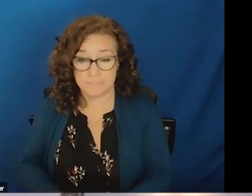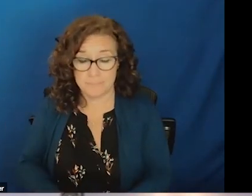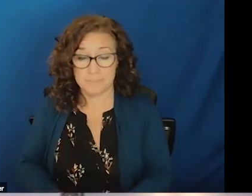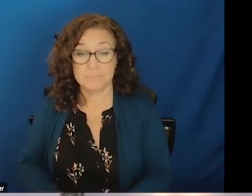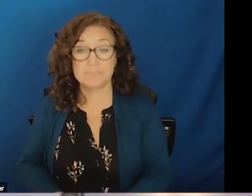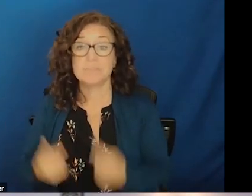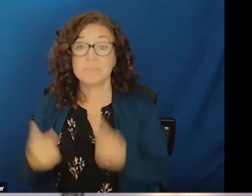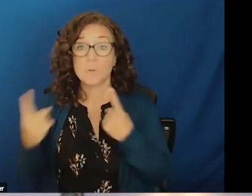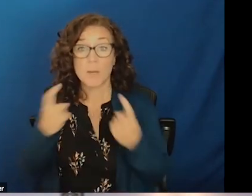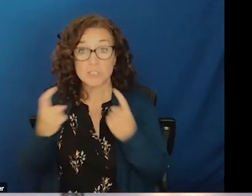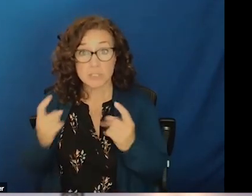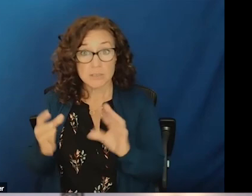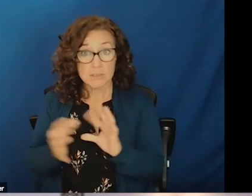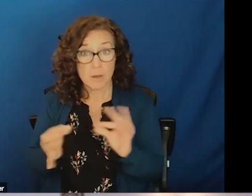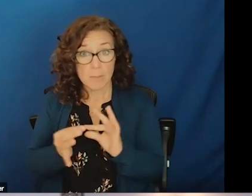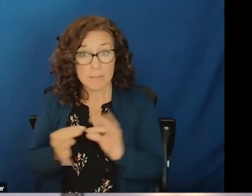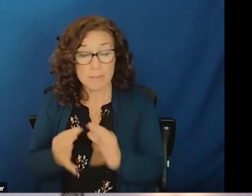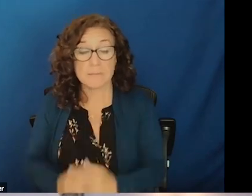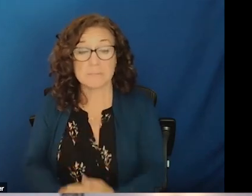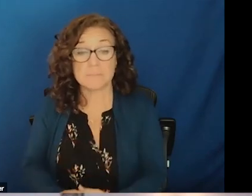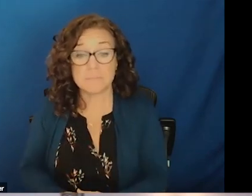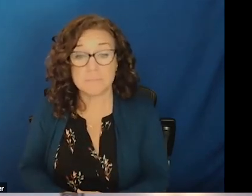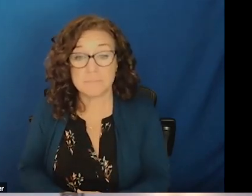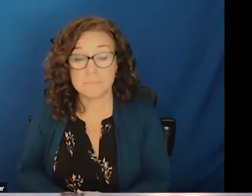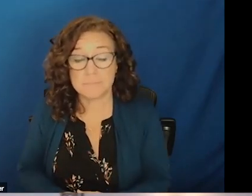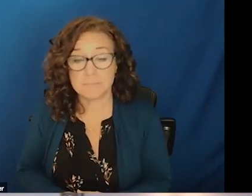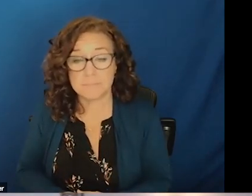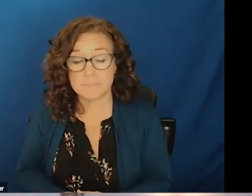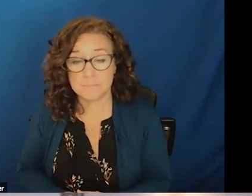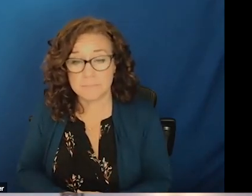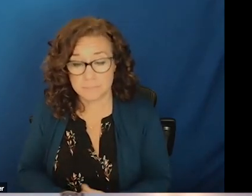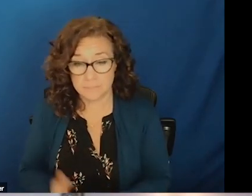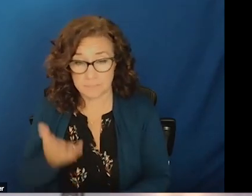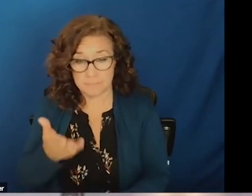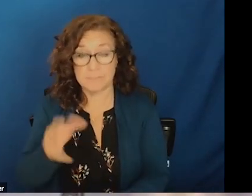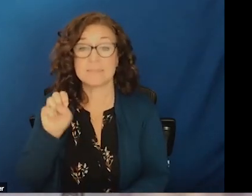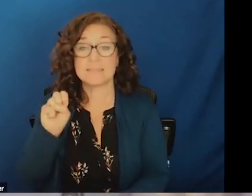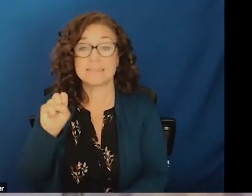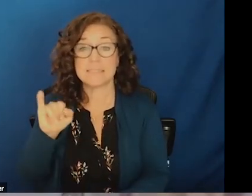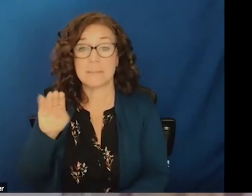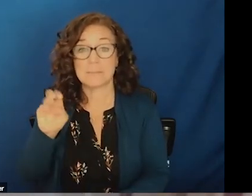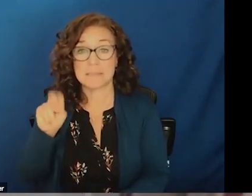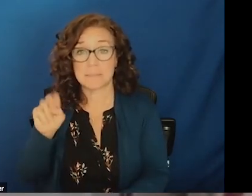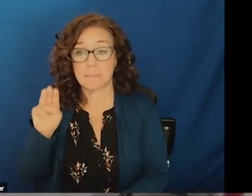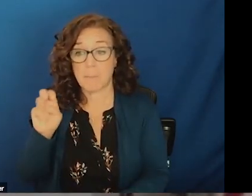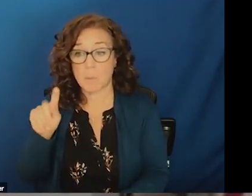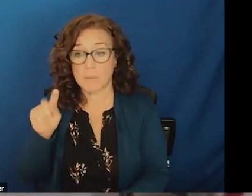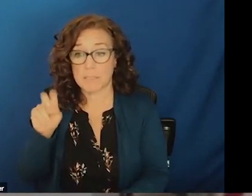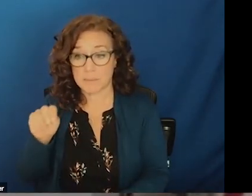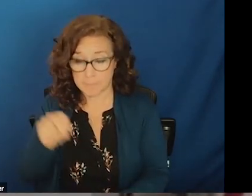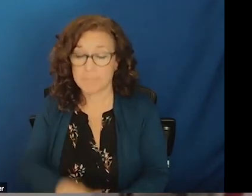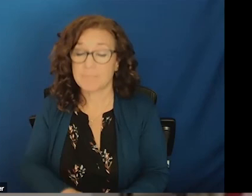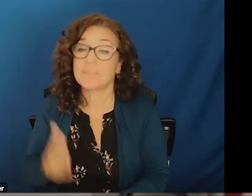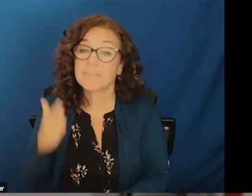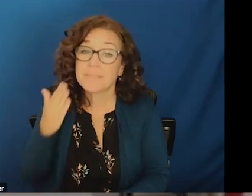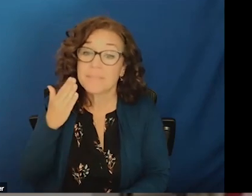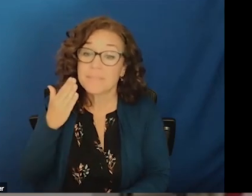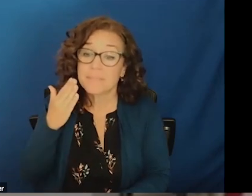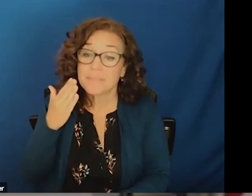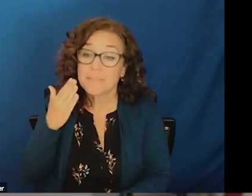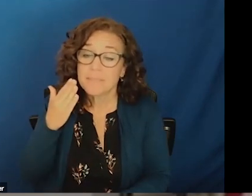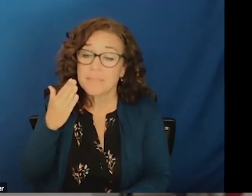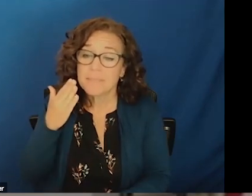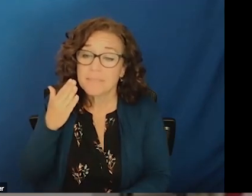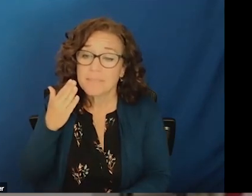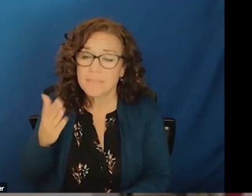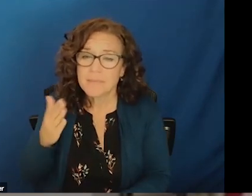Questions, comments? Please, Ms. Sims-Moten. Yes, thank you. Looking forward to, I'm sorry, what's the last,